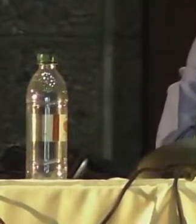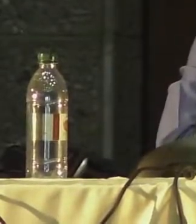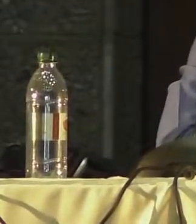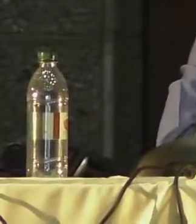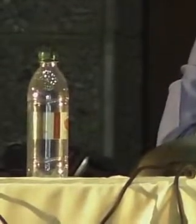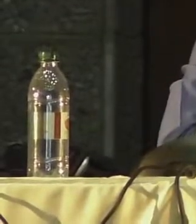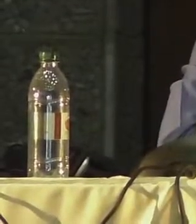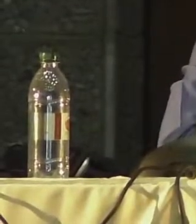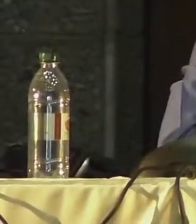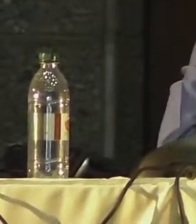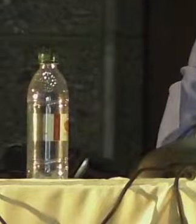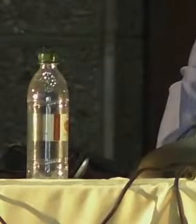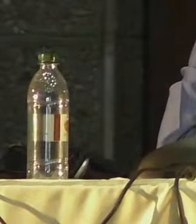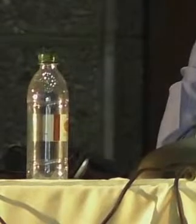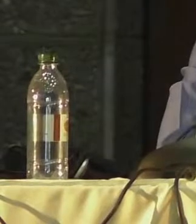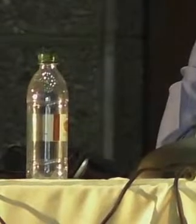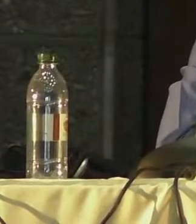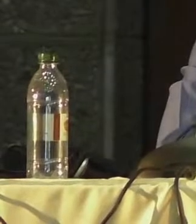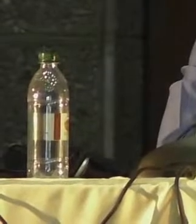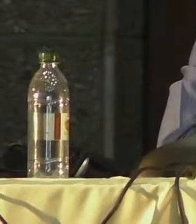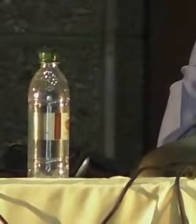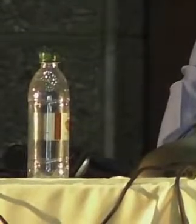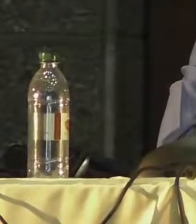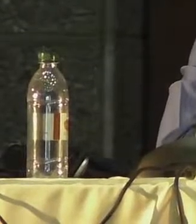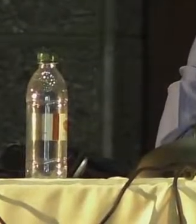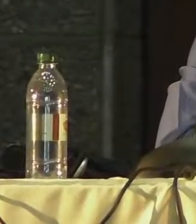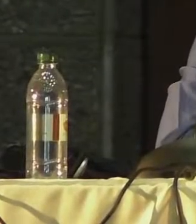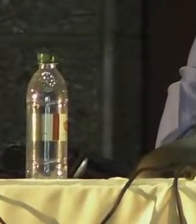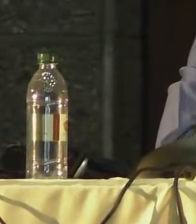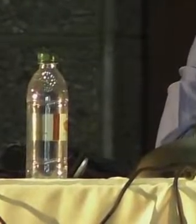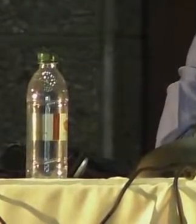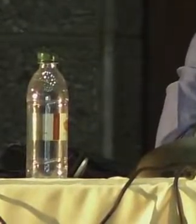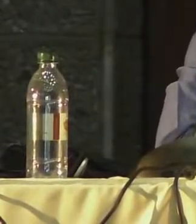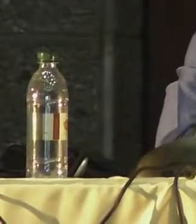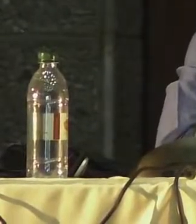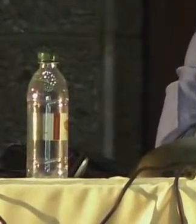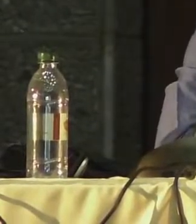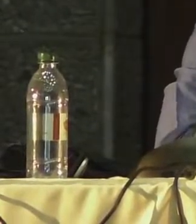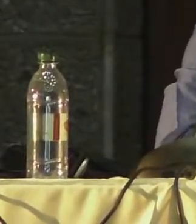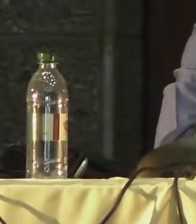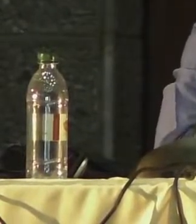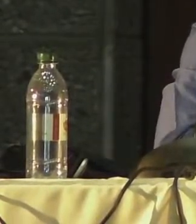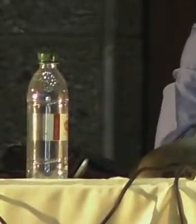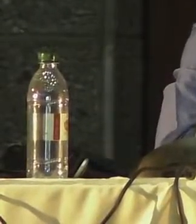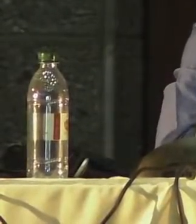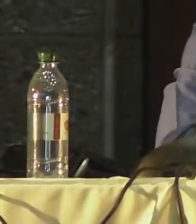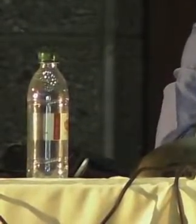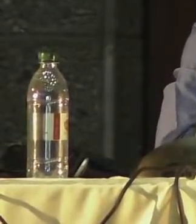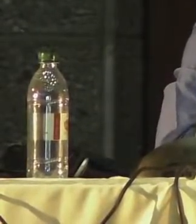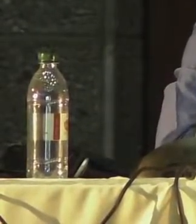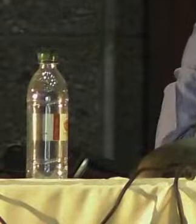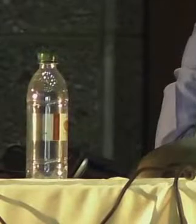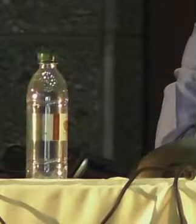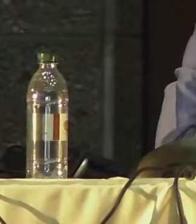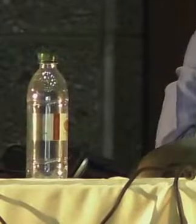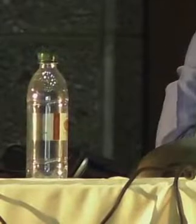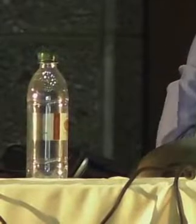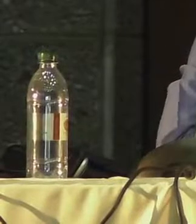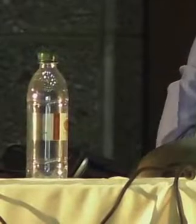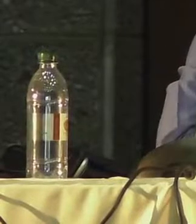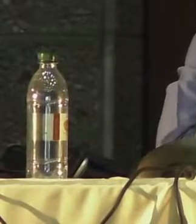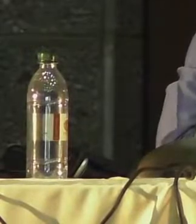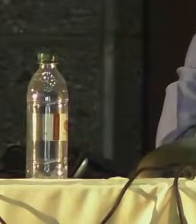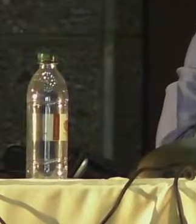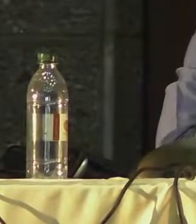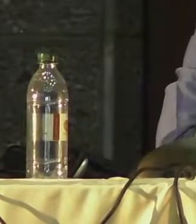veterans program, which is in program 3. If members maybe may remember, the department did write